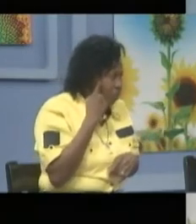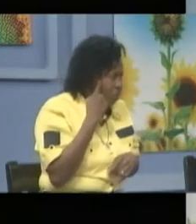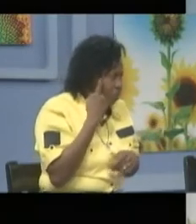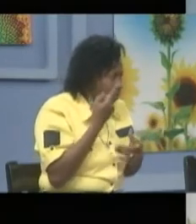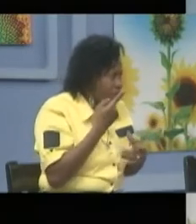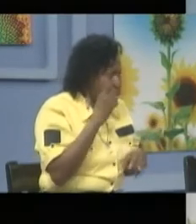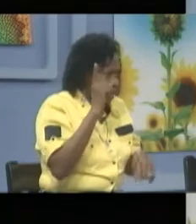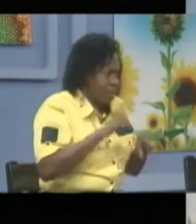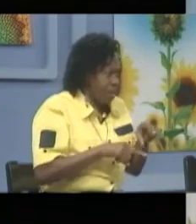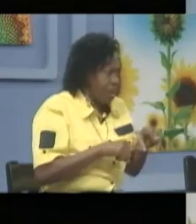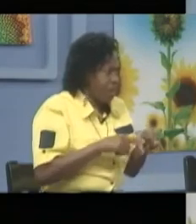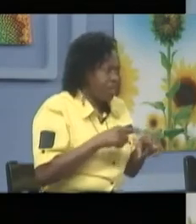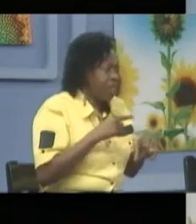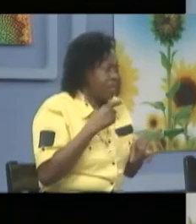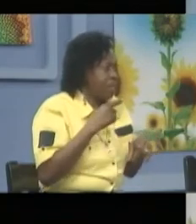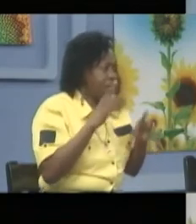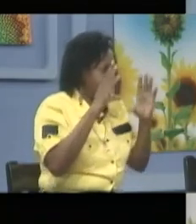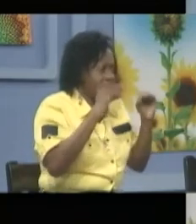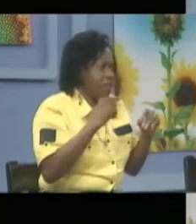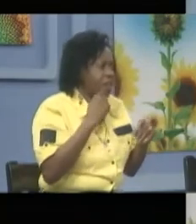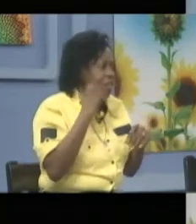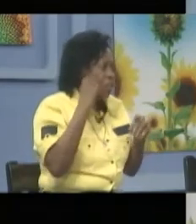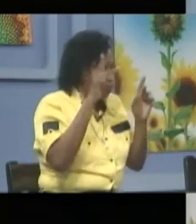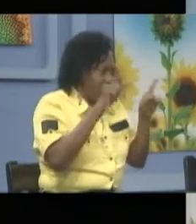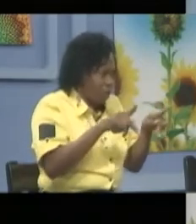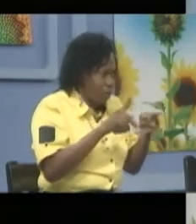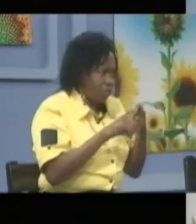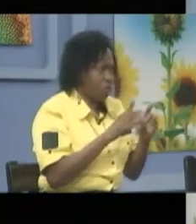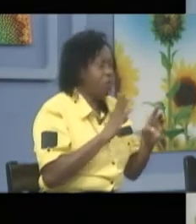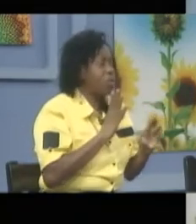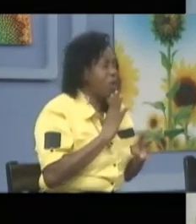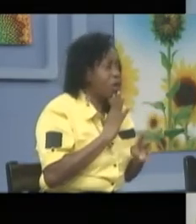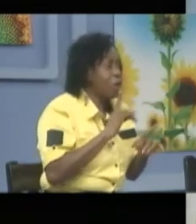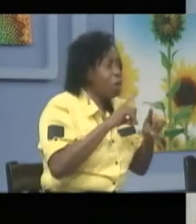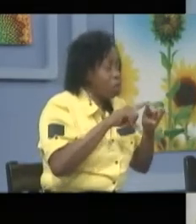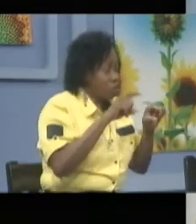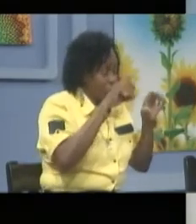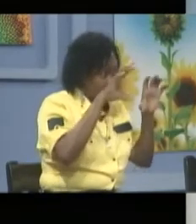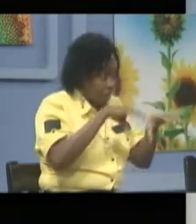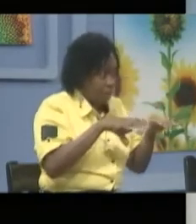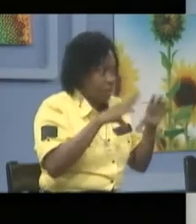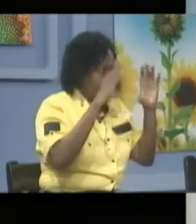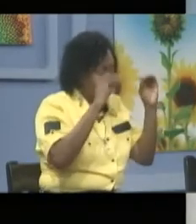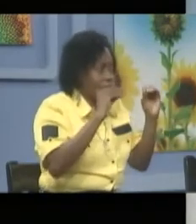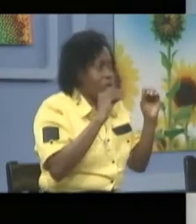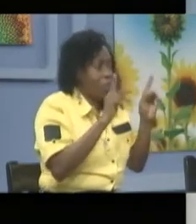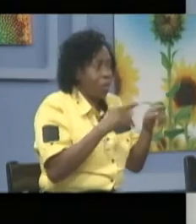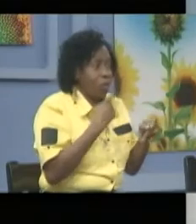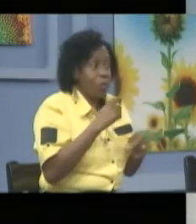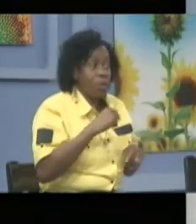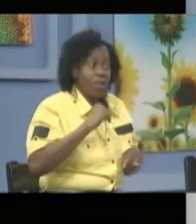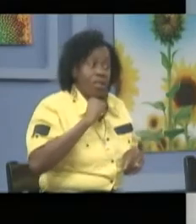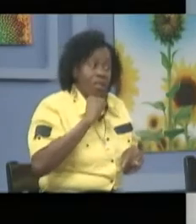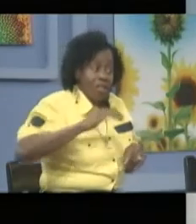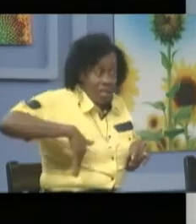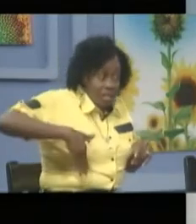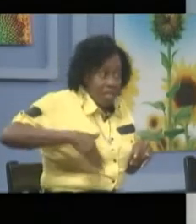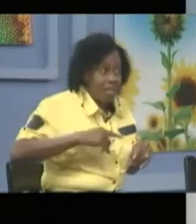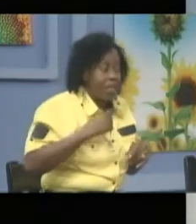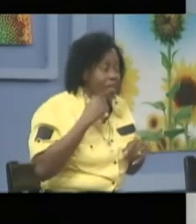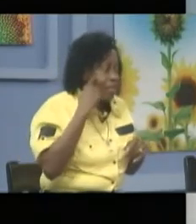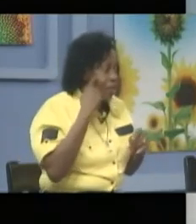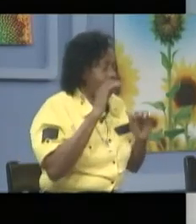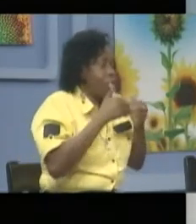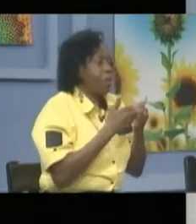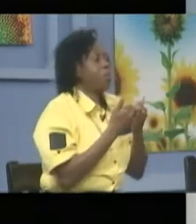teach a deaf person to talk, but you can definitely teach a person who is not deaf how to sign. So, the app came about